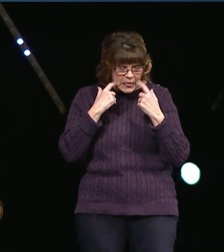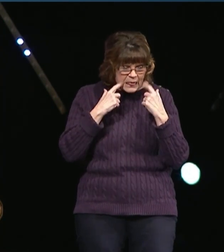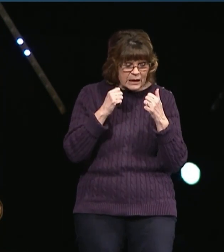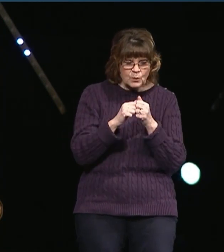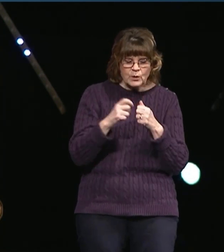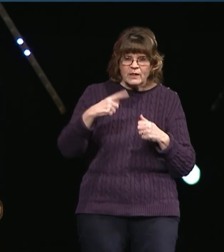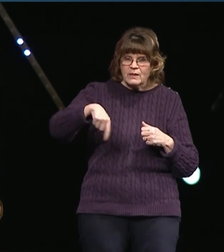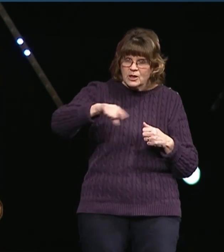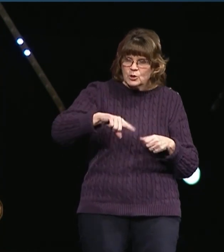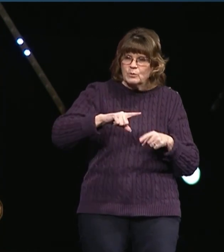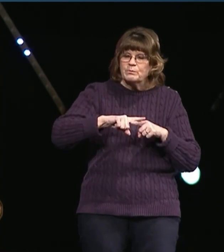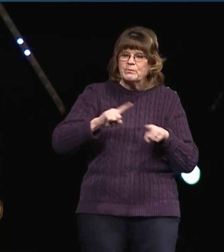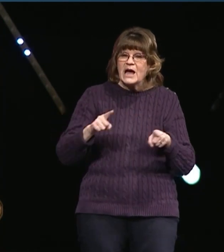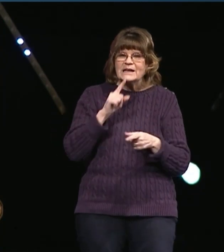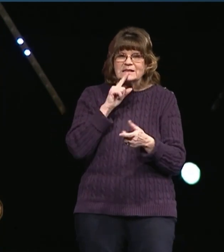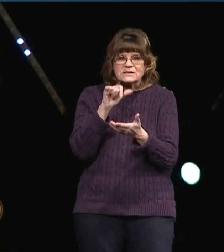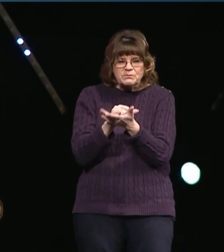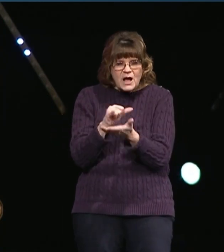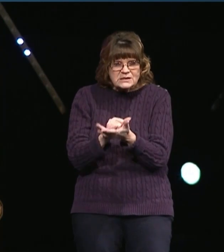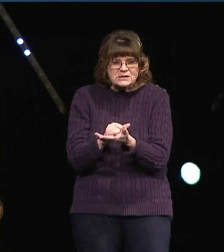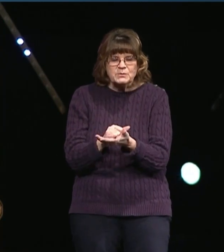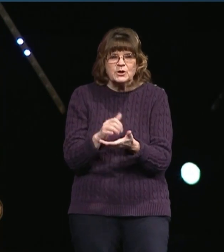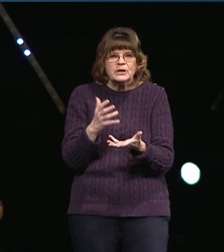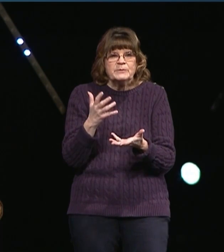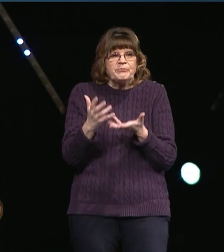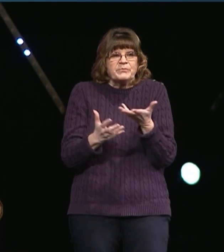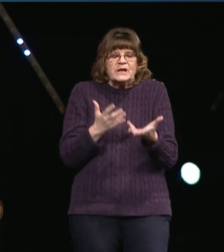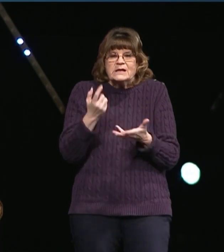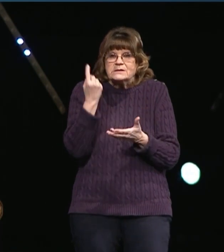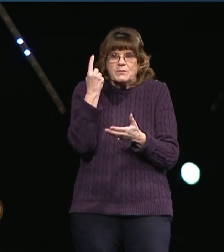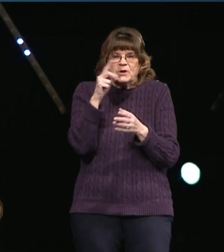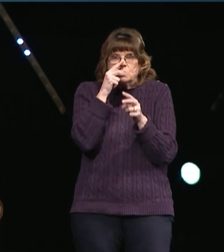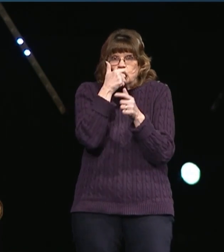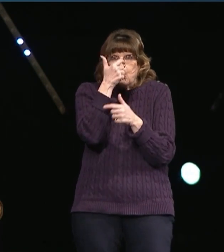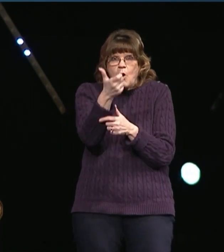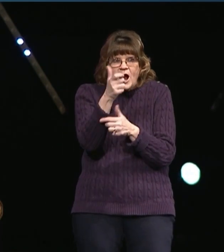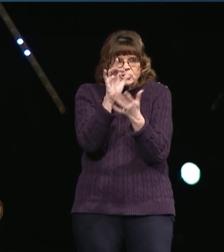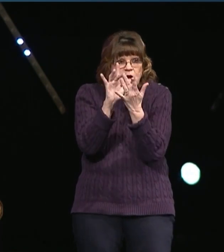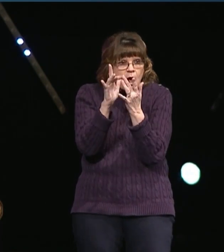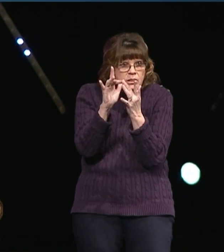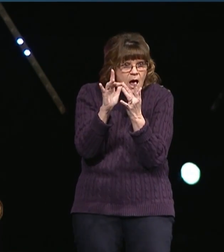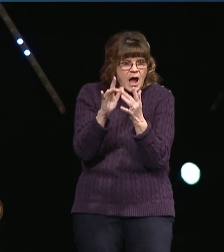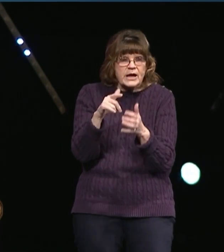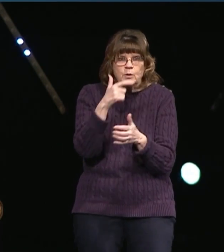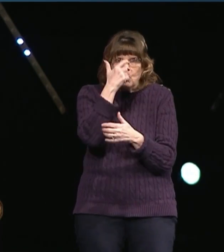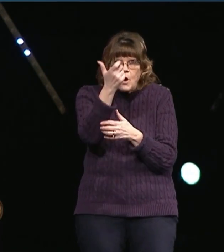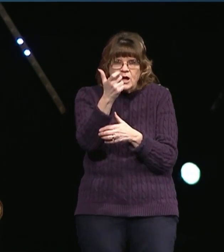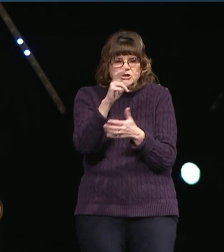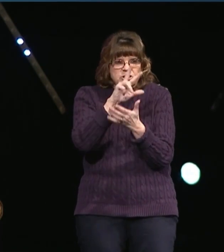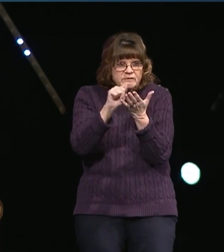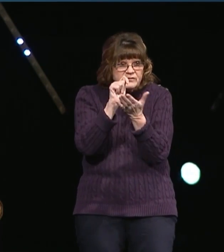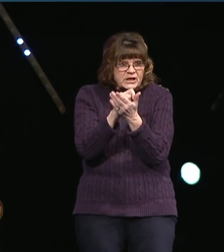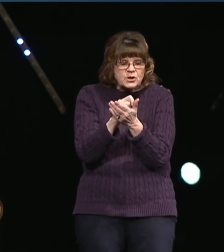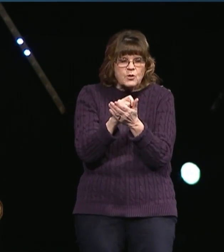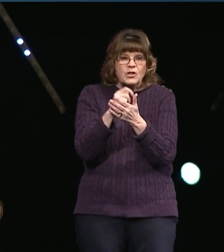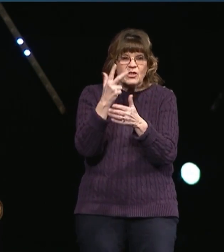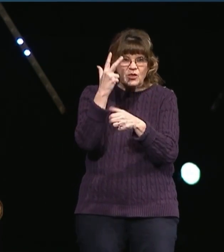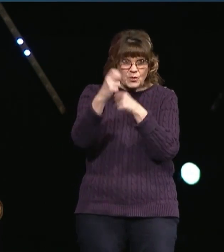have to imagine that it's possible that there's somebody who's watching online or seeing this in video 3 years from